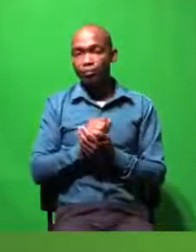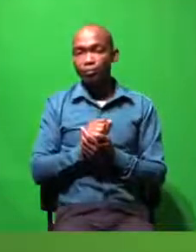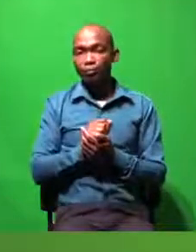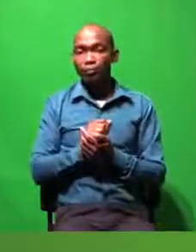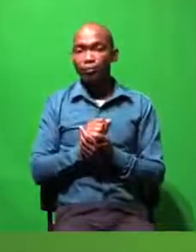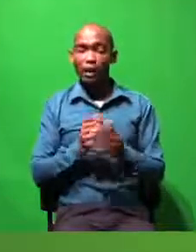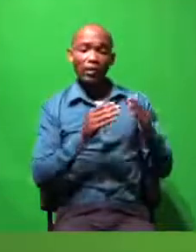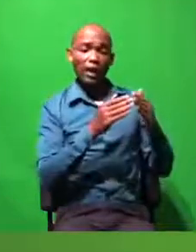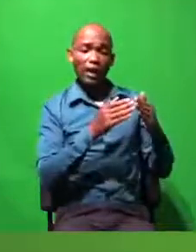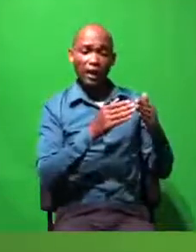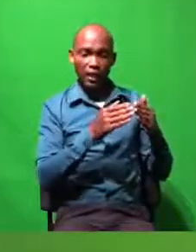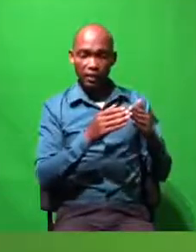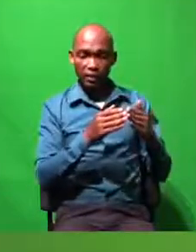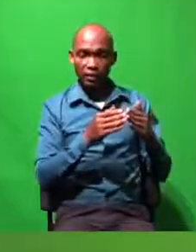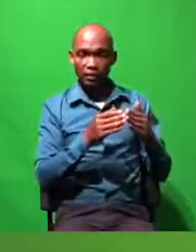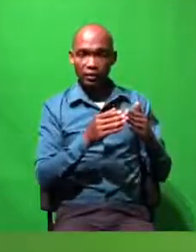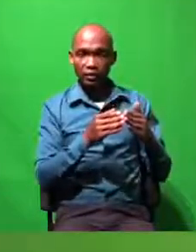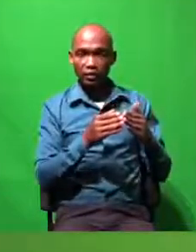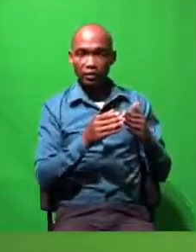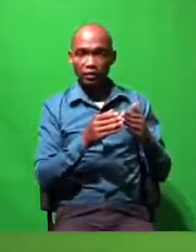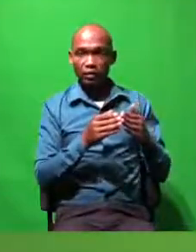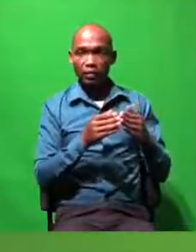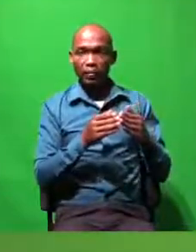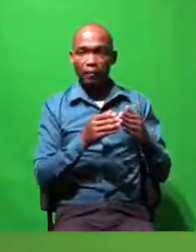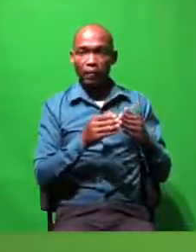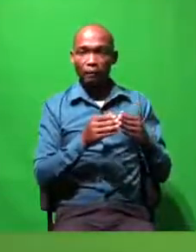And the angles along a straight line,